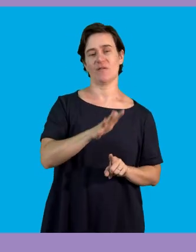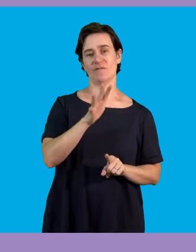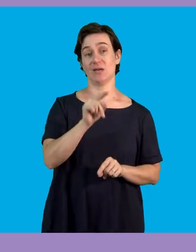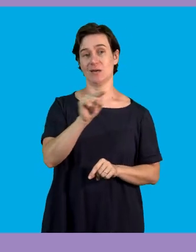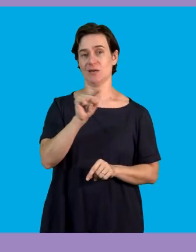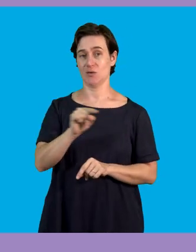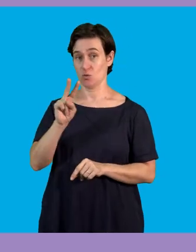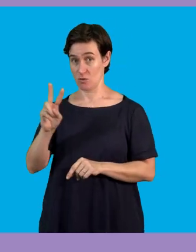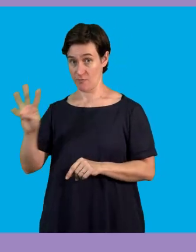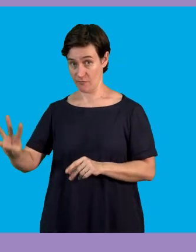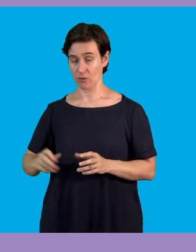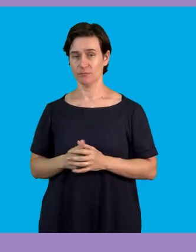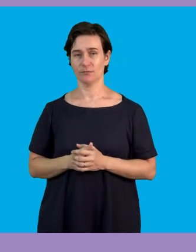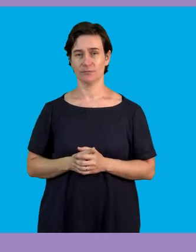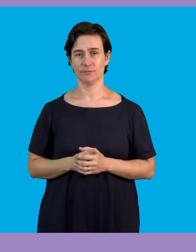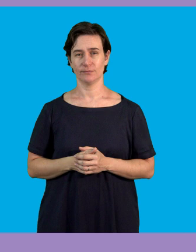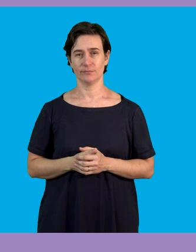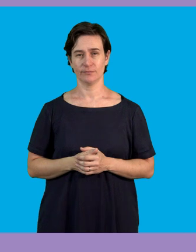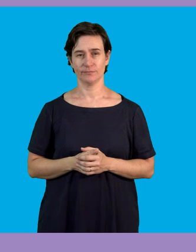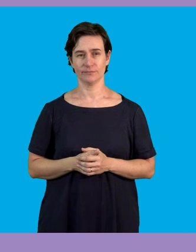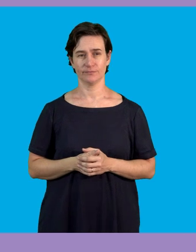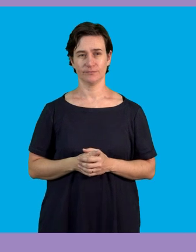plus 15, which equals to 24.